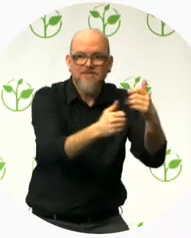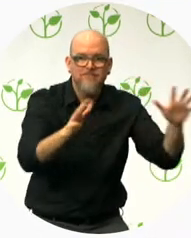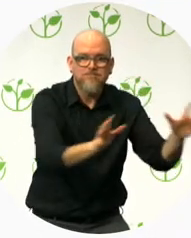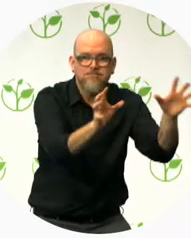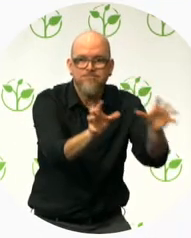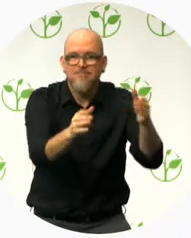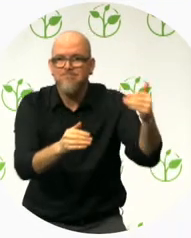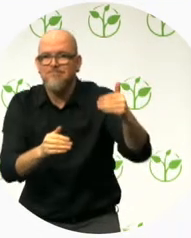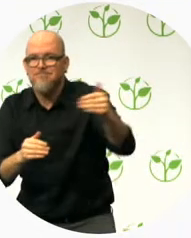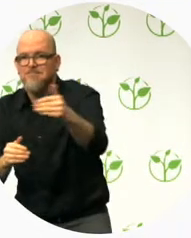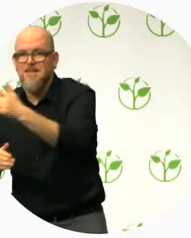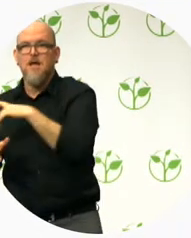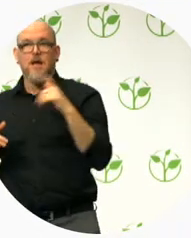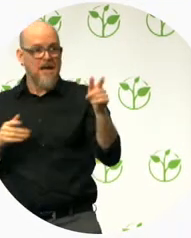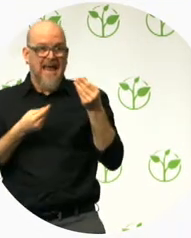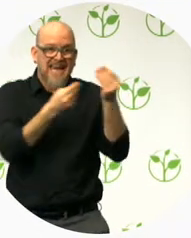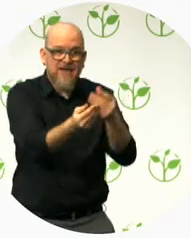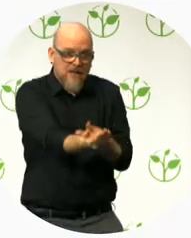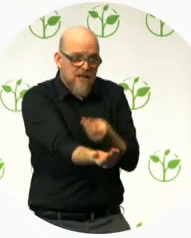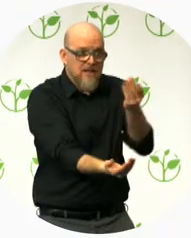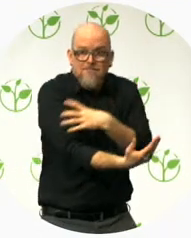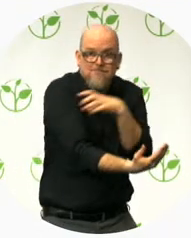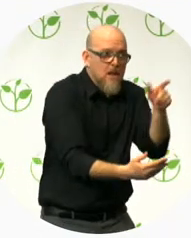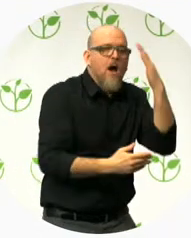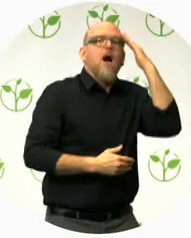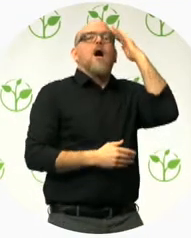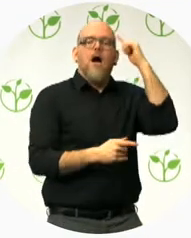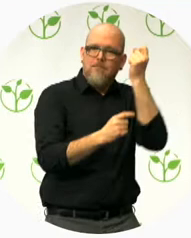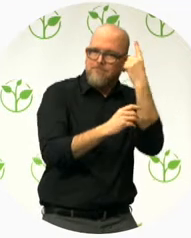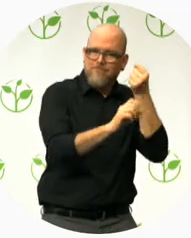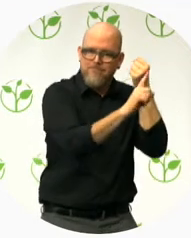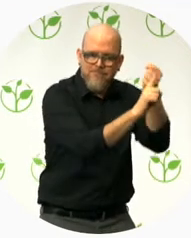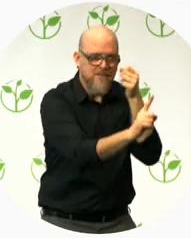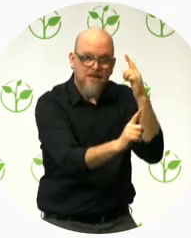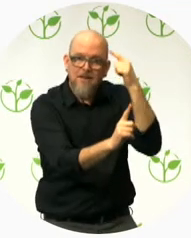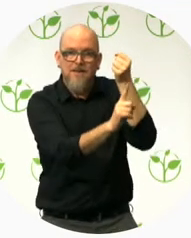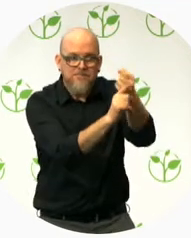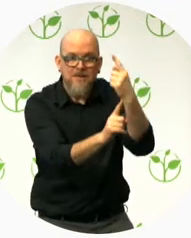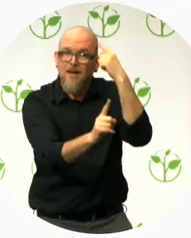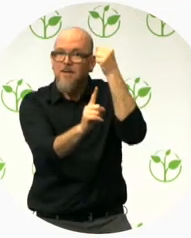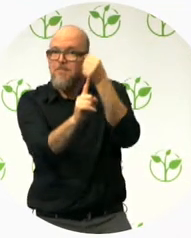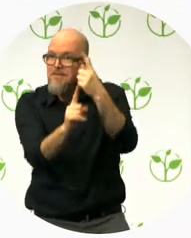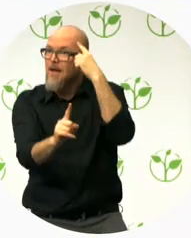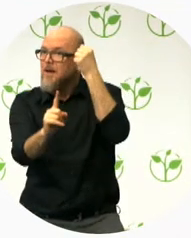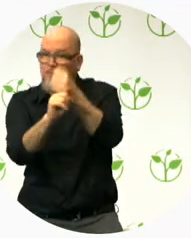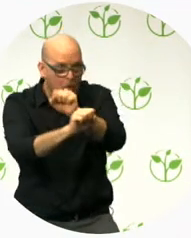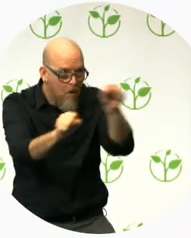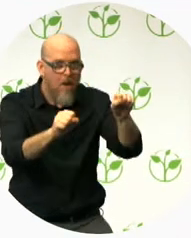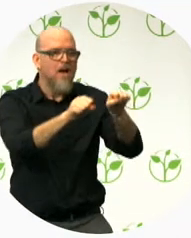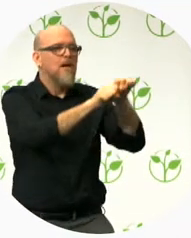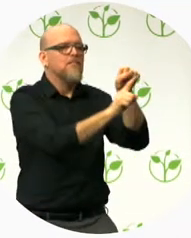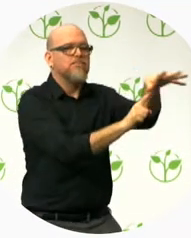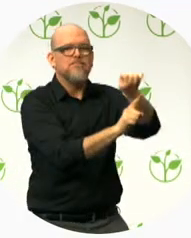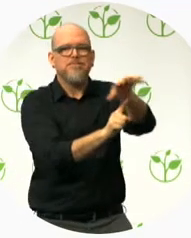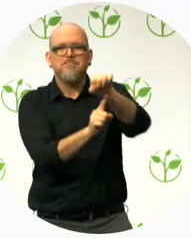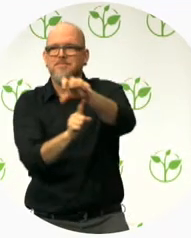followed up by concrete actions? And I would like to highlight there the word concrete actions, inviting everybody